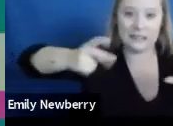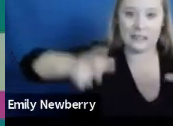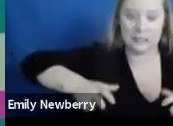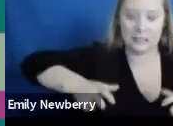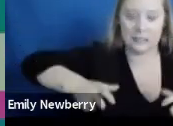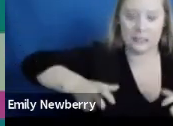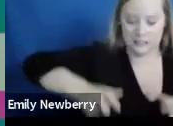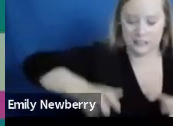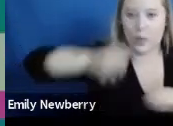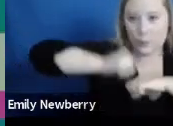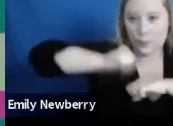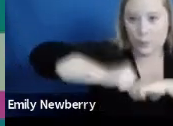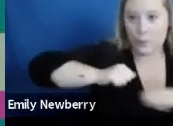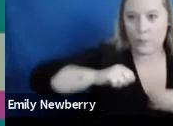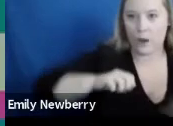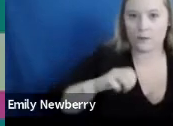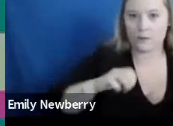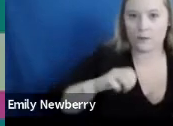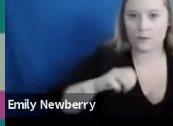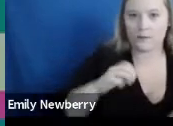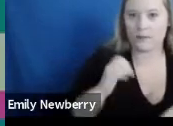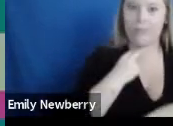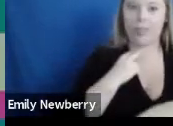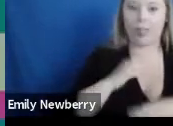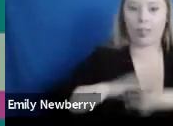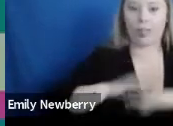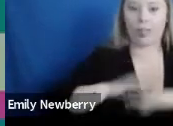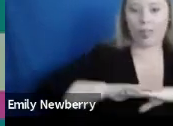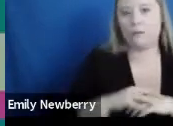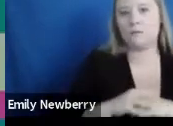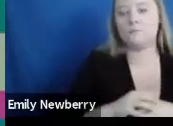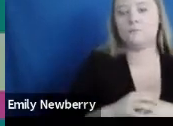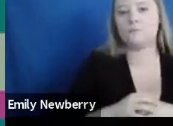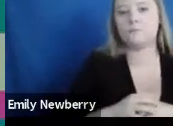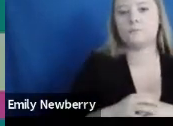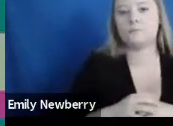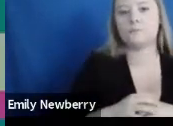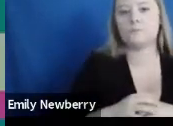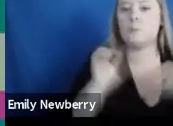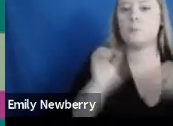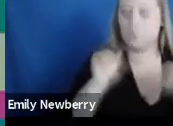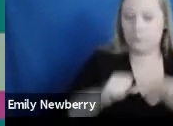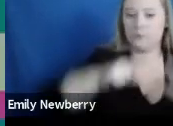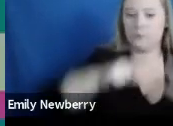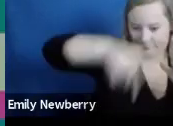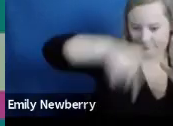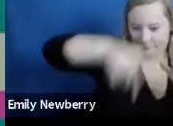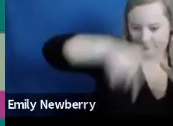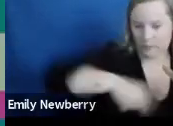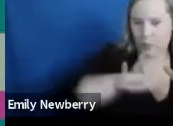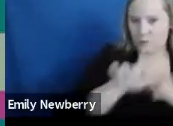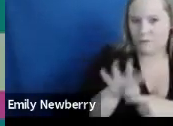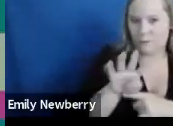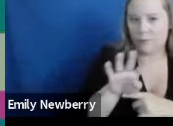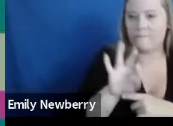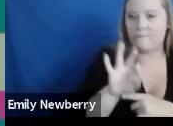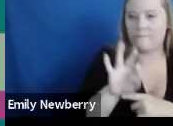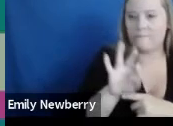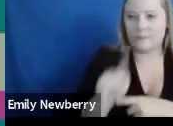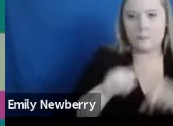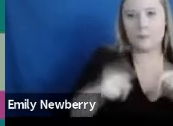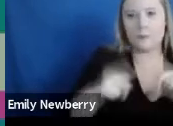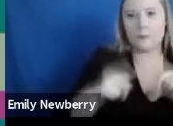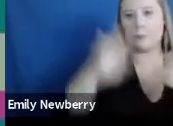that stopped it up. They did it. We were able to get a depth to water of about 24 feet there. We don't know how deep this well